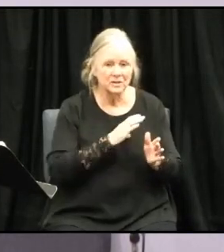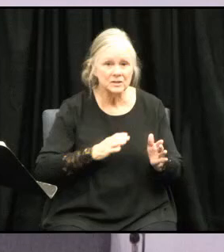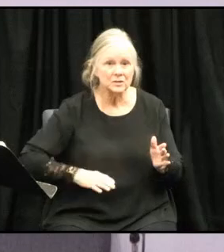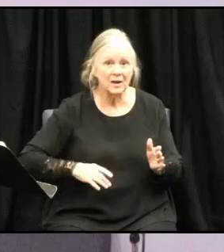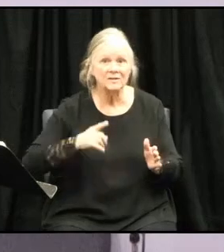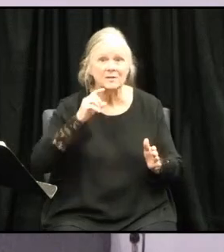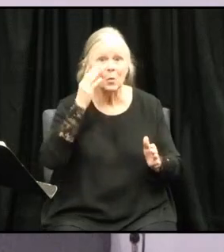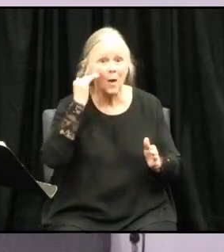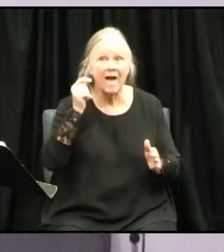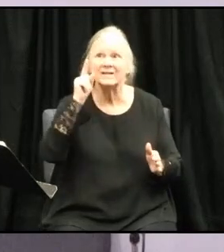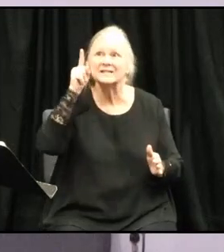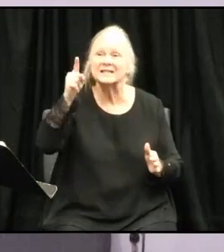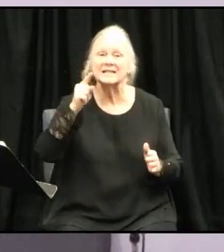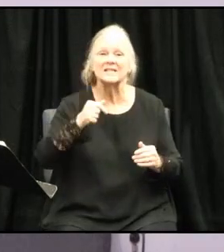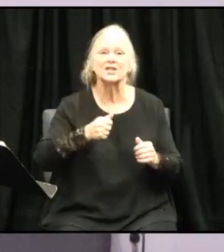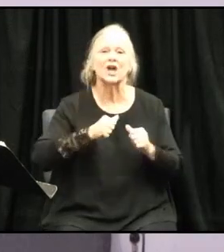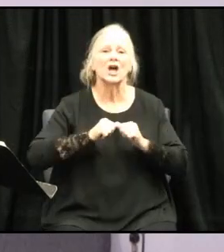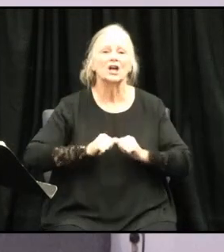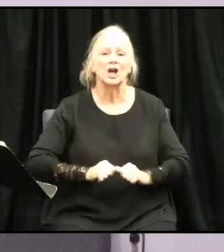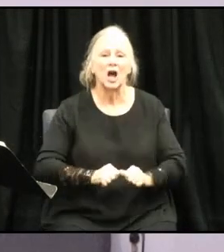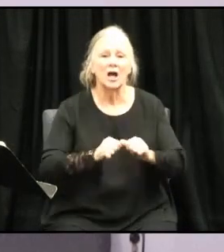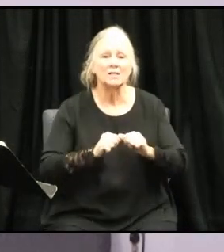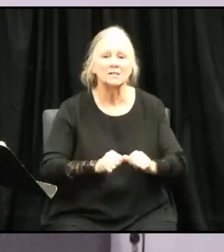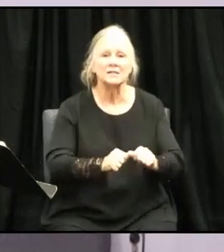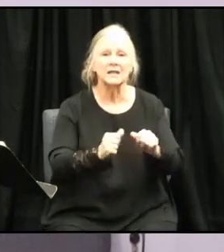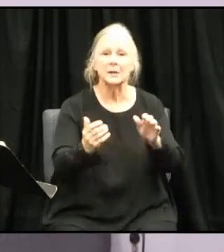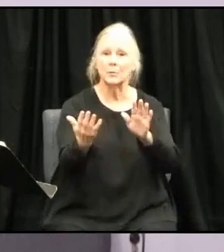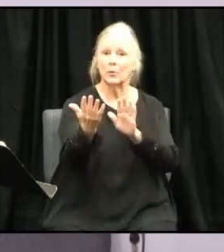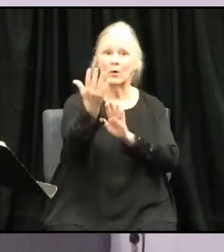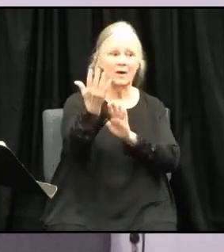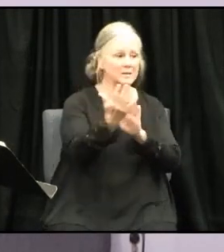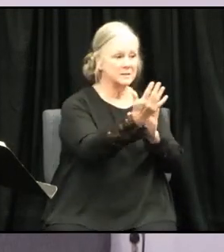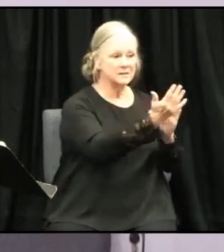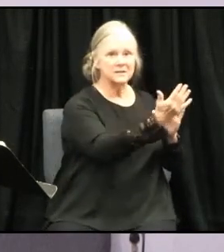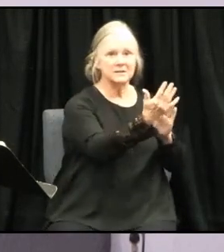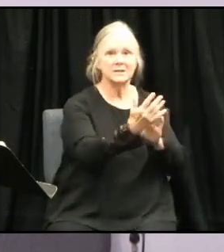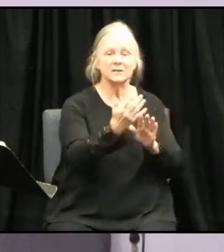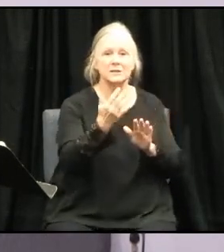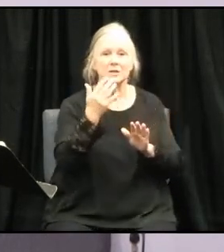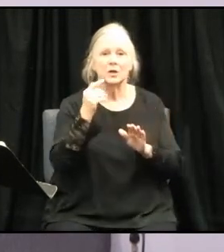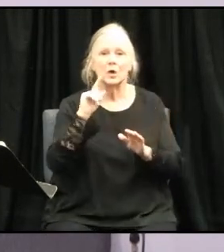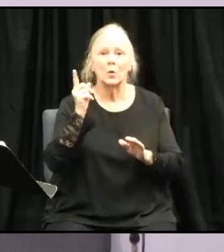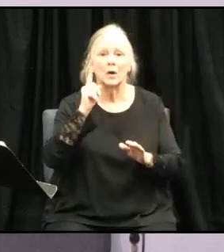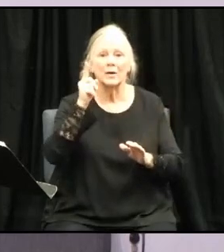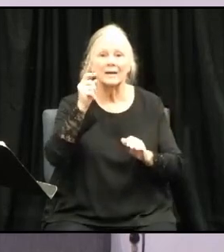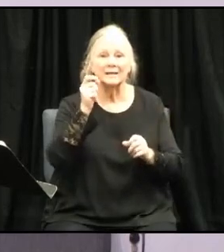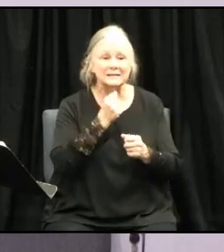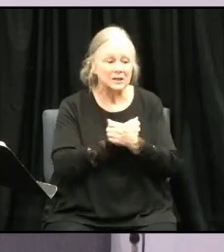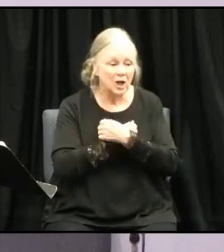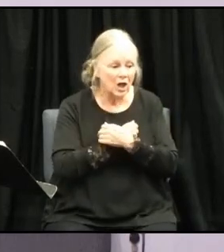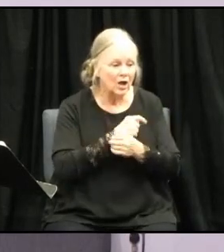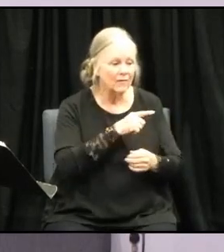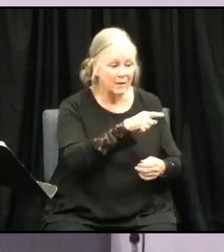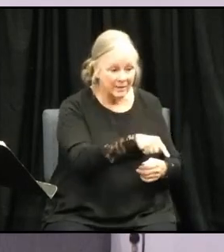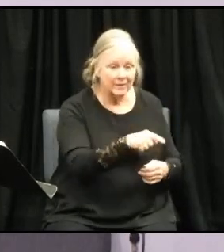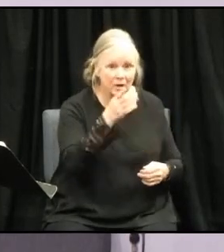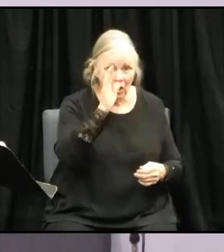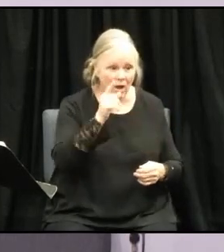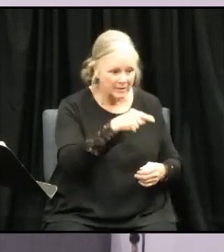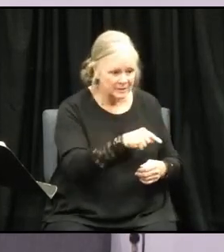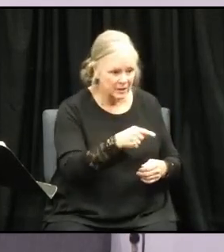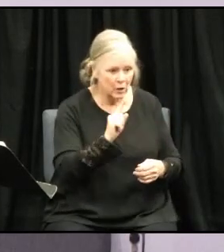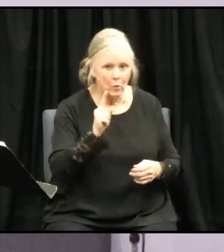presence. Where he is, his love is because he is love. Where he is, his faithfulness is because he is